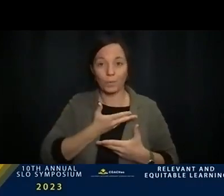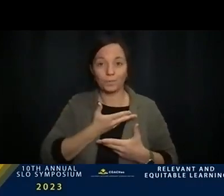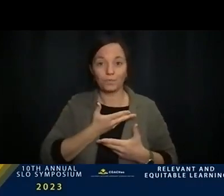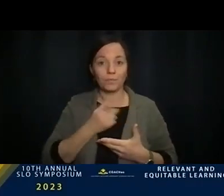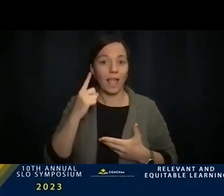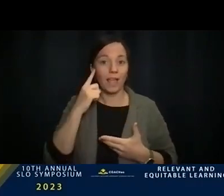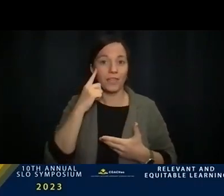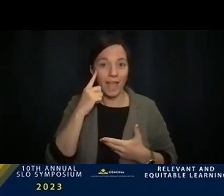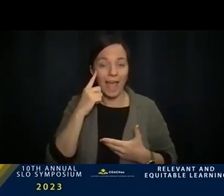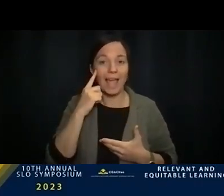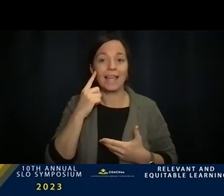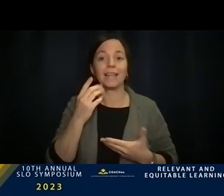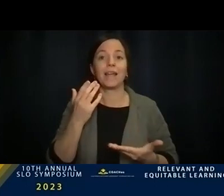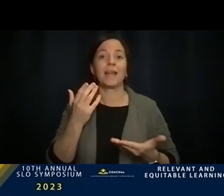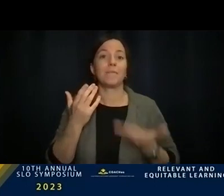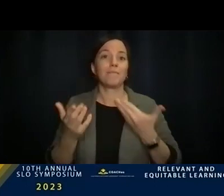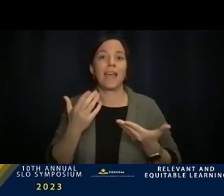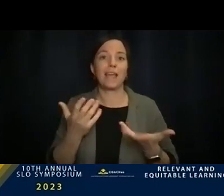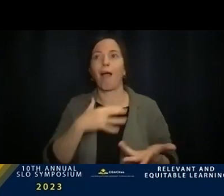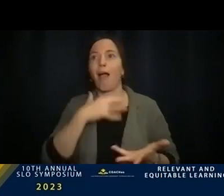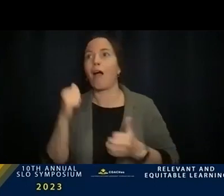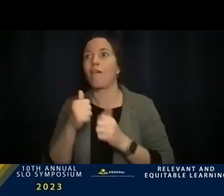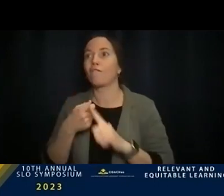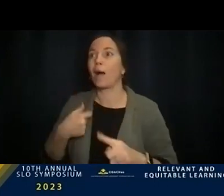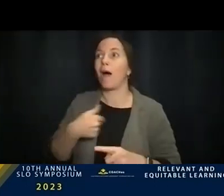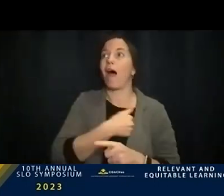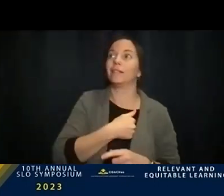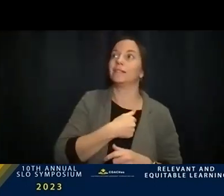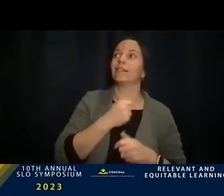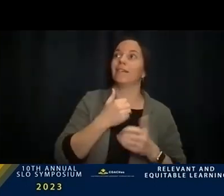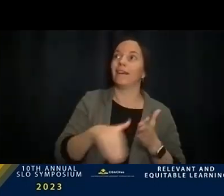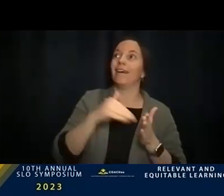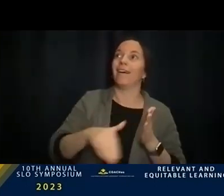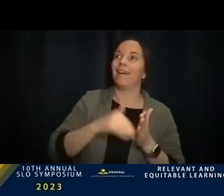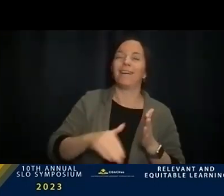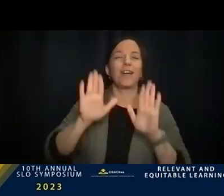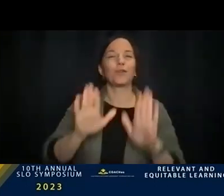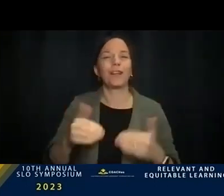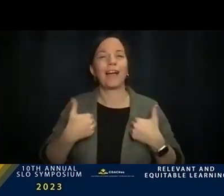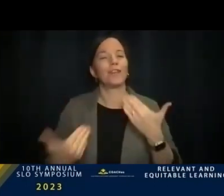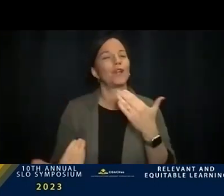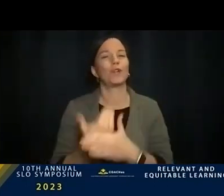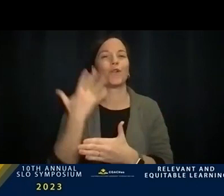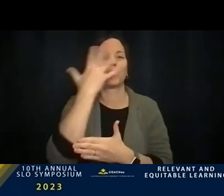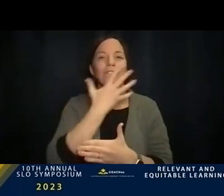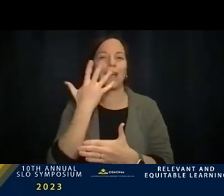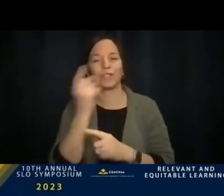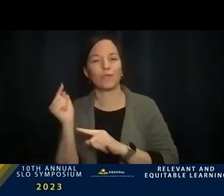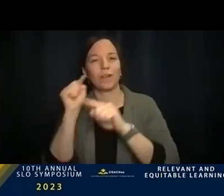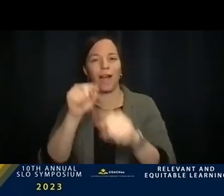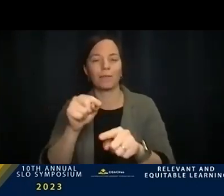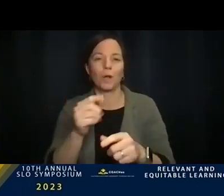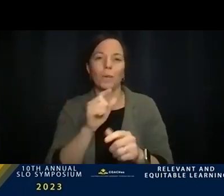think you get tired of hearing from us all the time. It'd be great to bring new voices into that. So please reach out if you're interested.